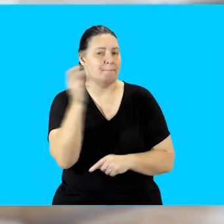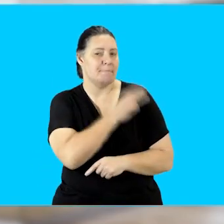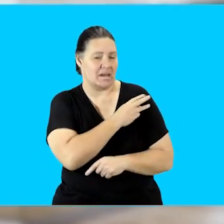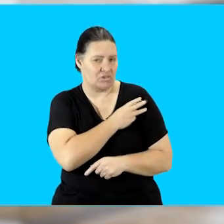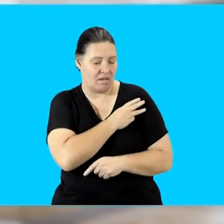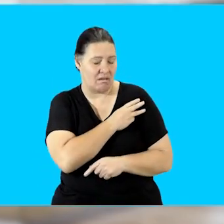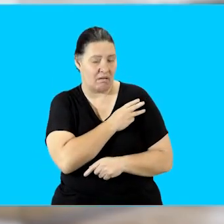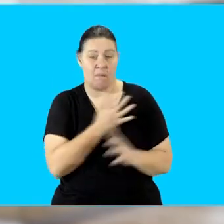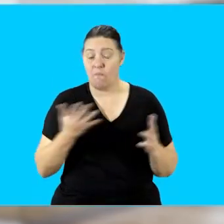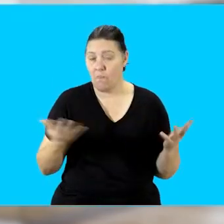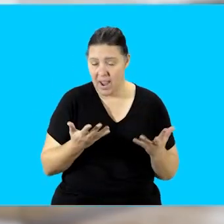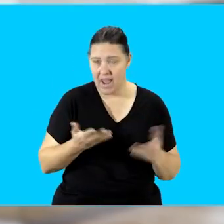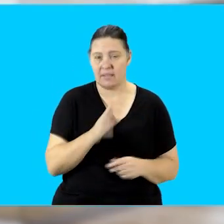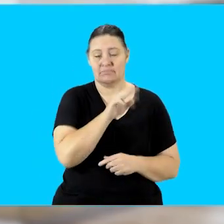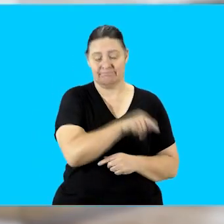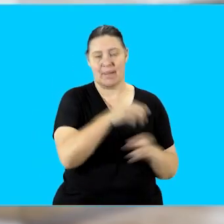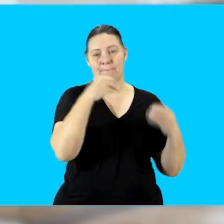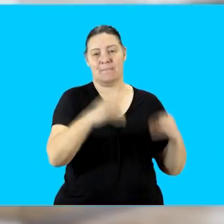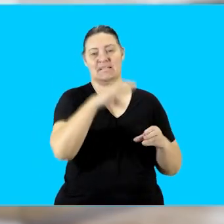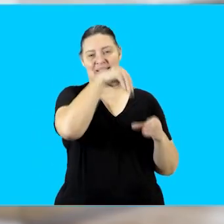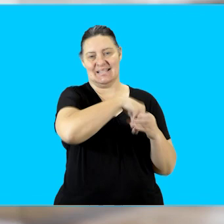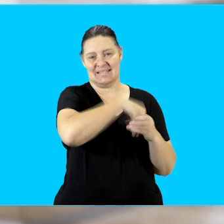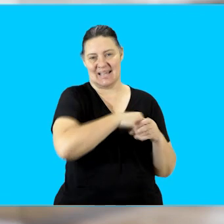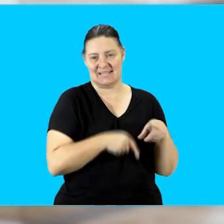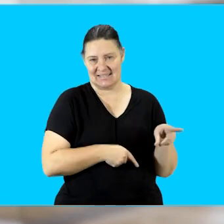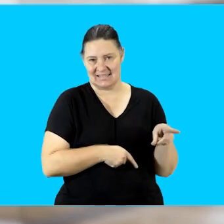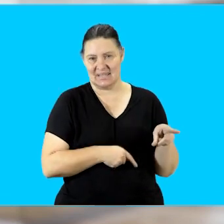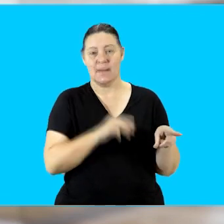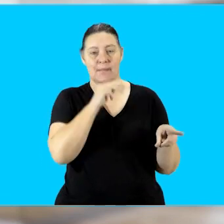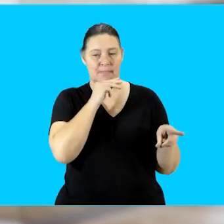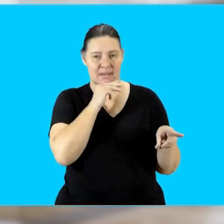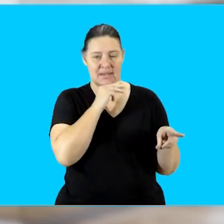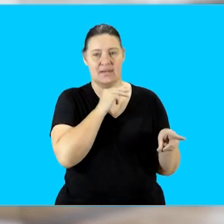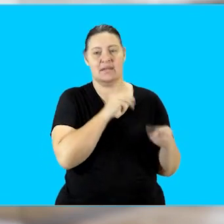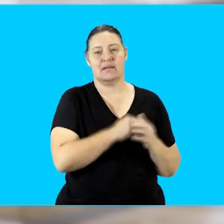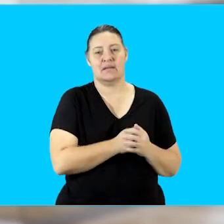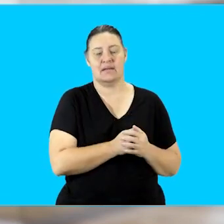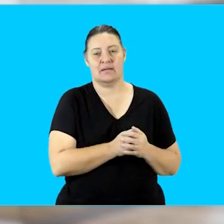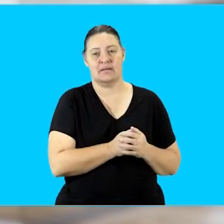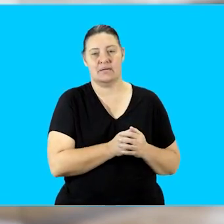manager? We find the manager inside the business. So that has to be our business,